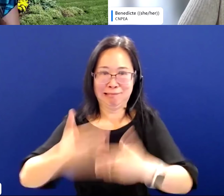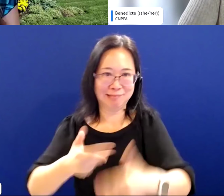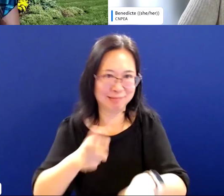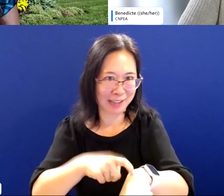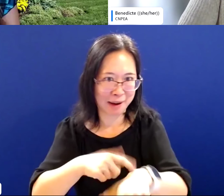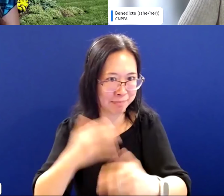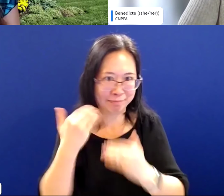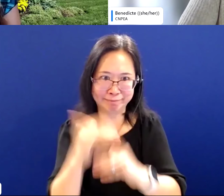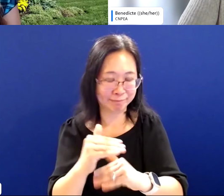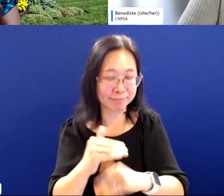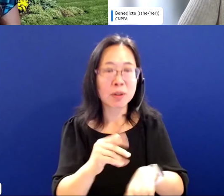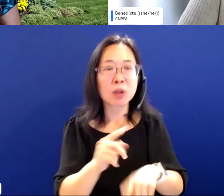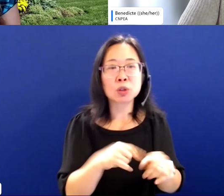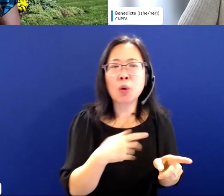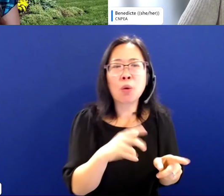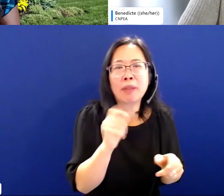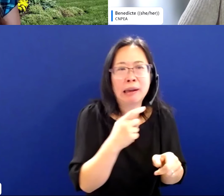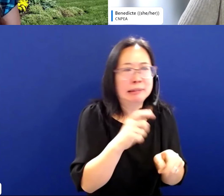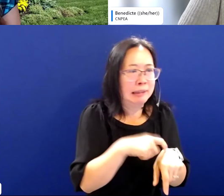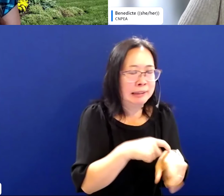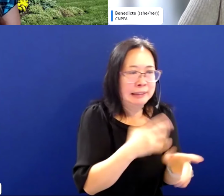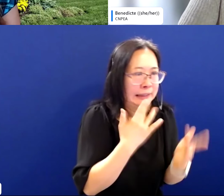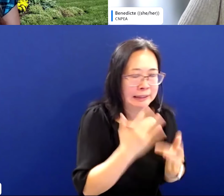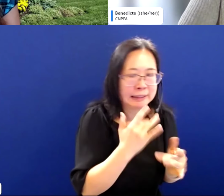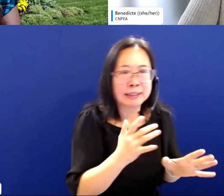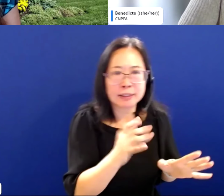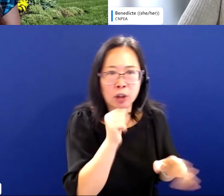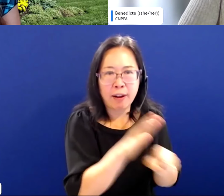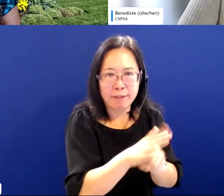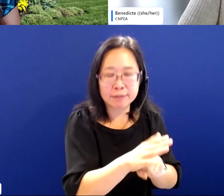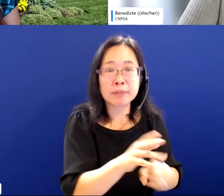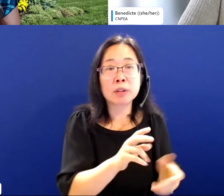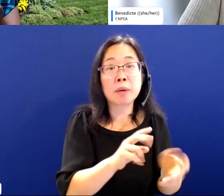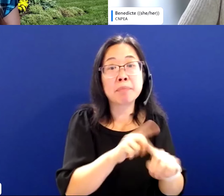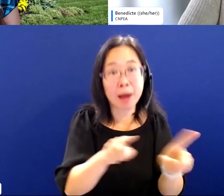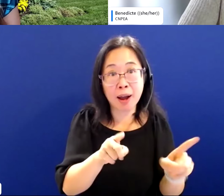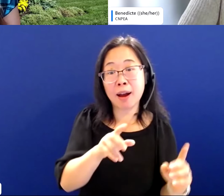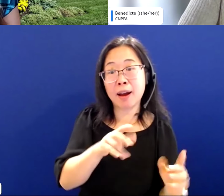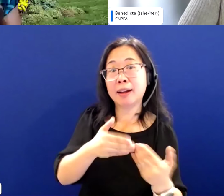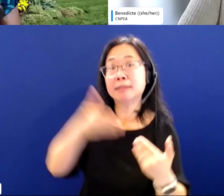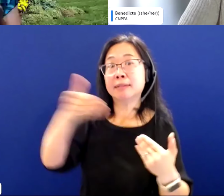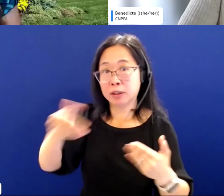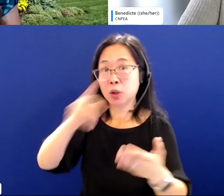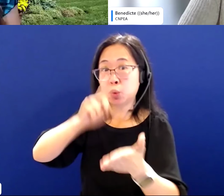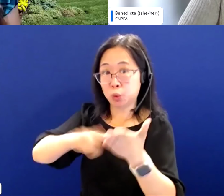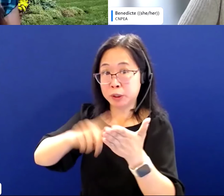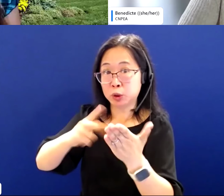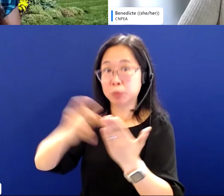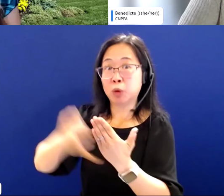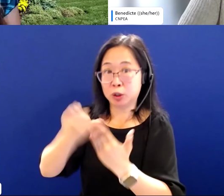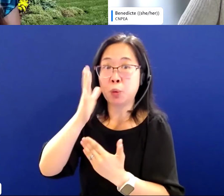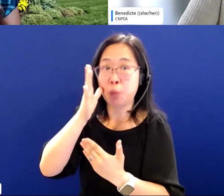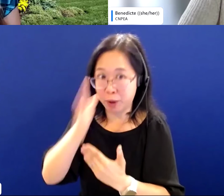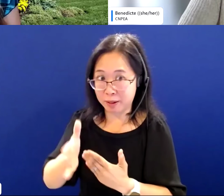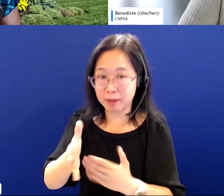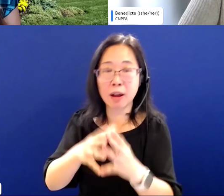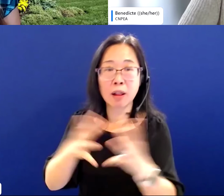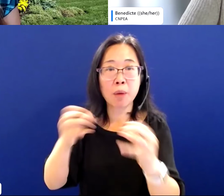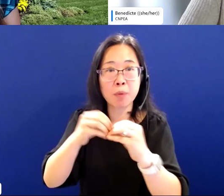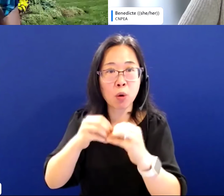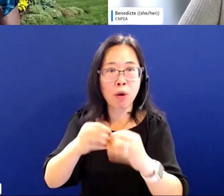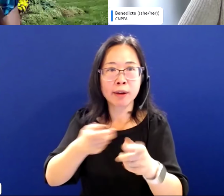of time, but that's certainly something that's built into our research project to do a lot more of trying to